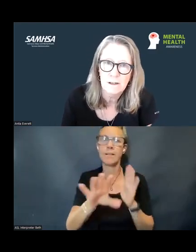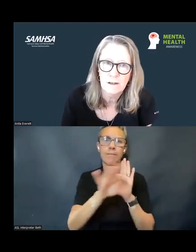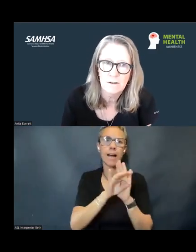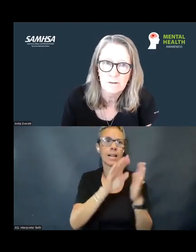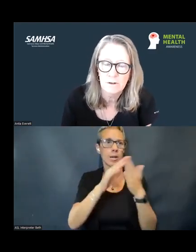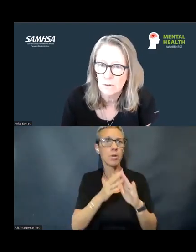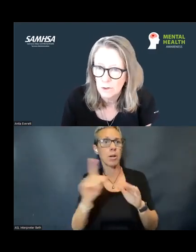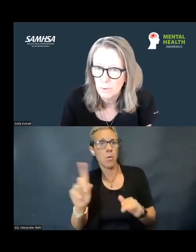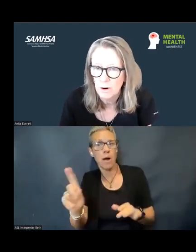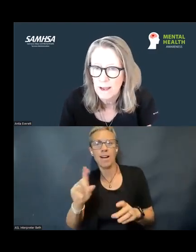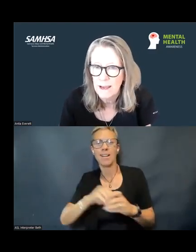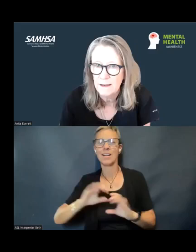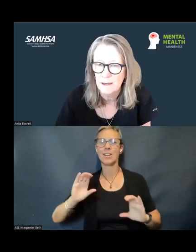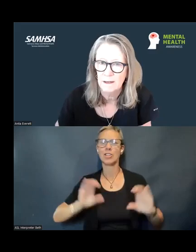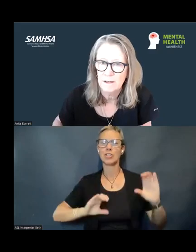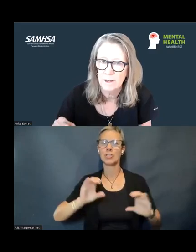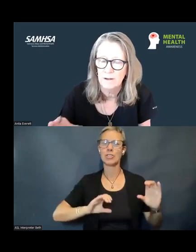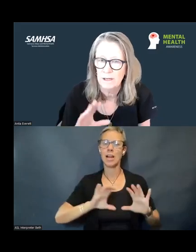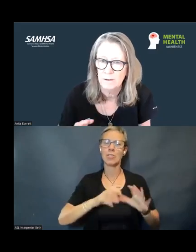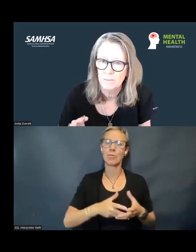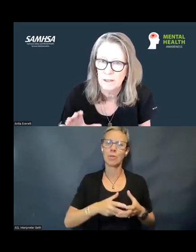chat group or in